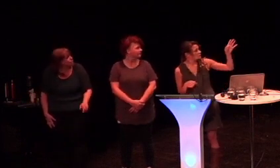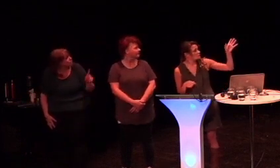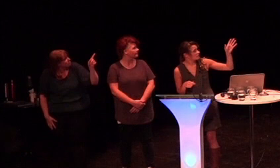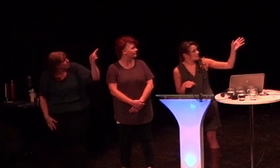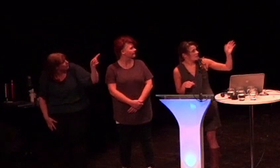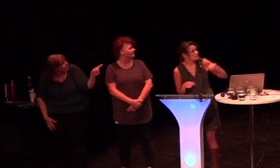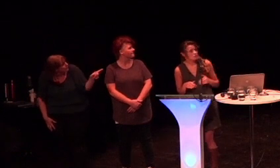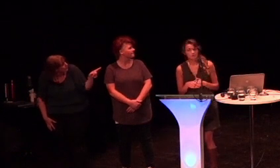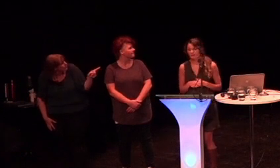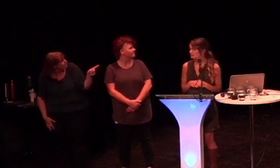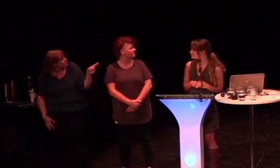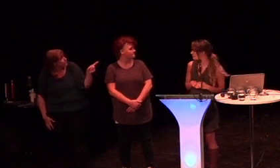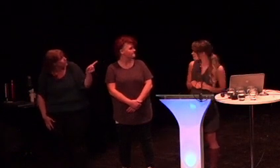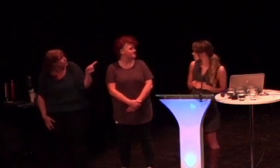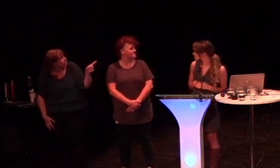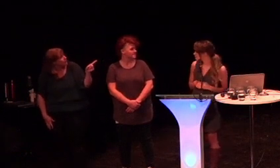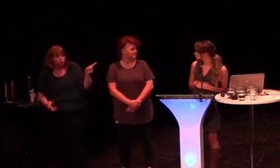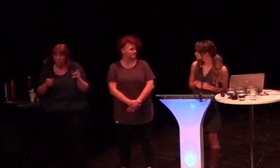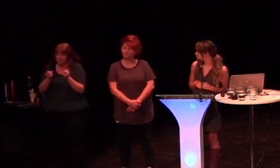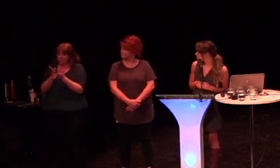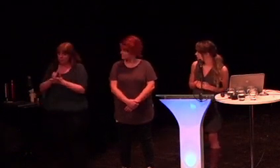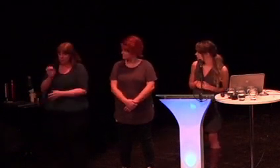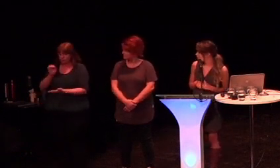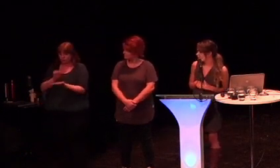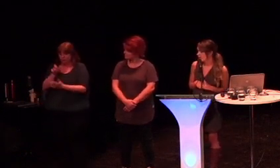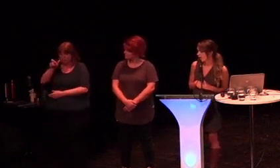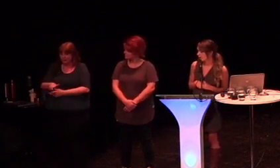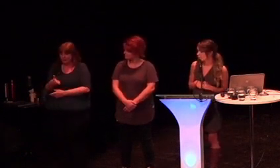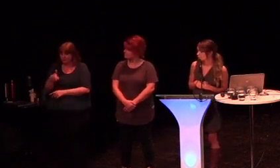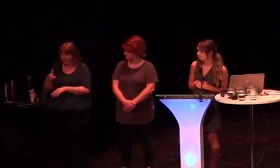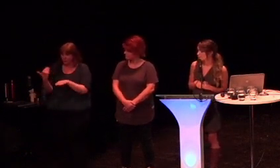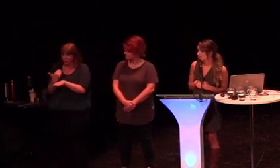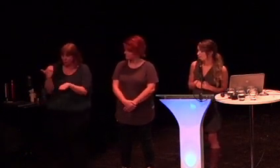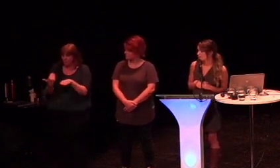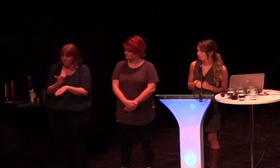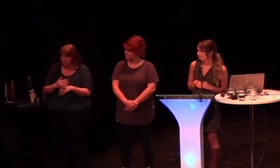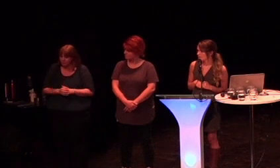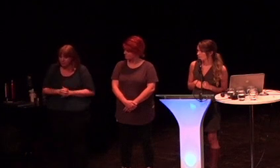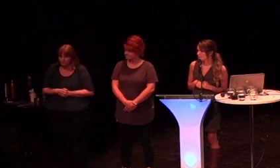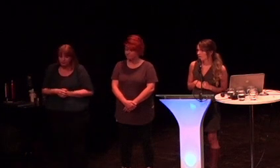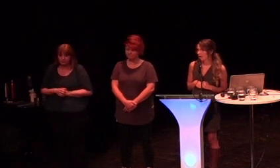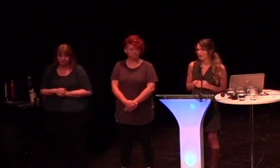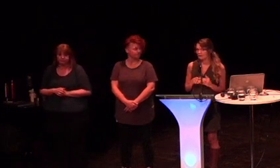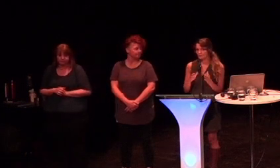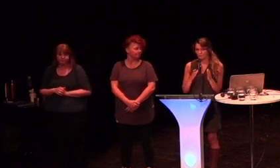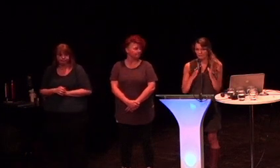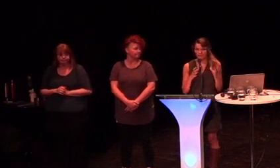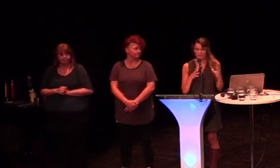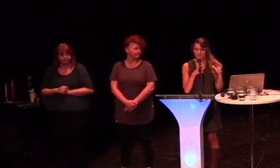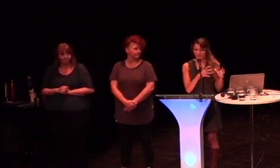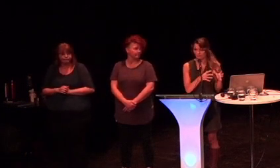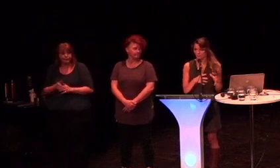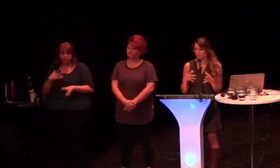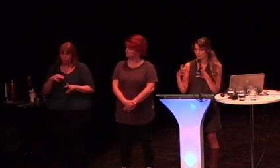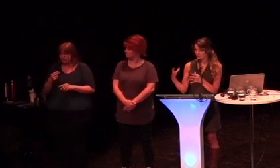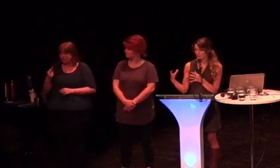I kind of think about that under using the right person for the job. And I also think that whether you're